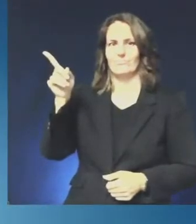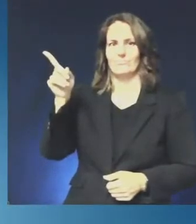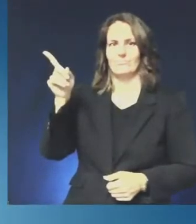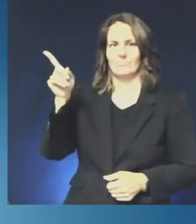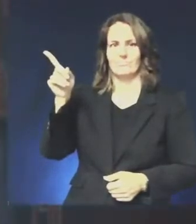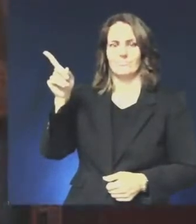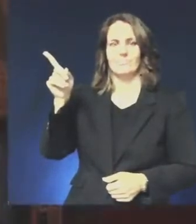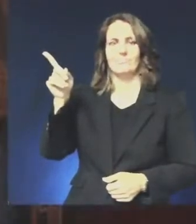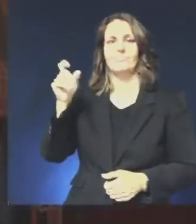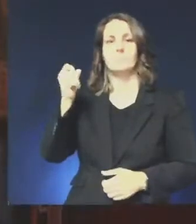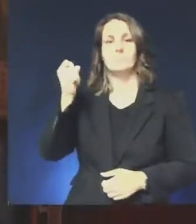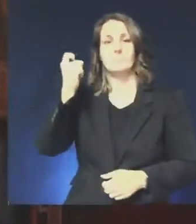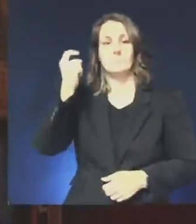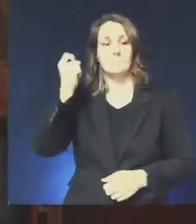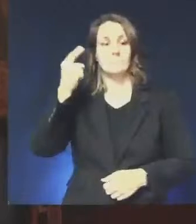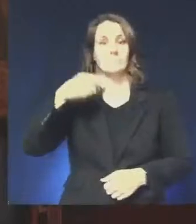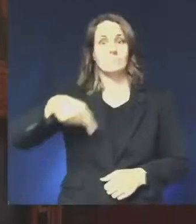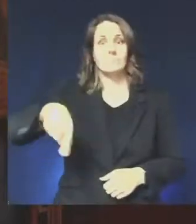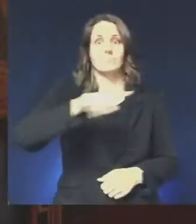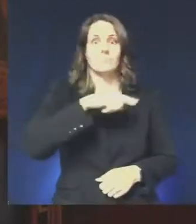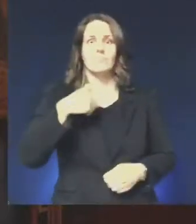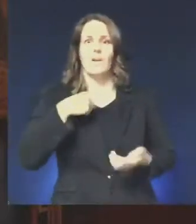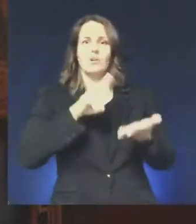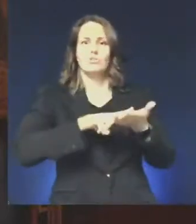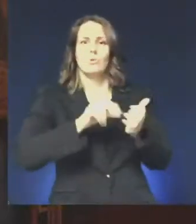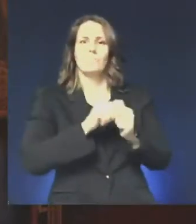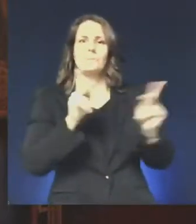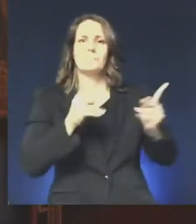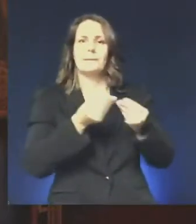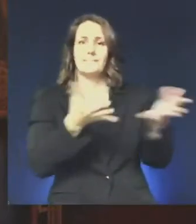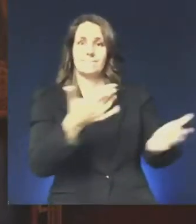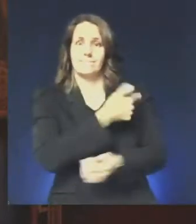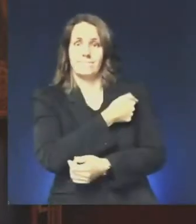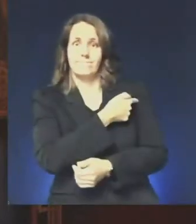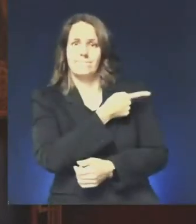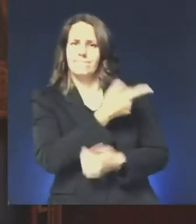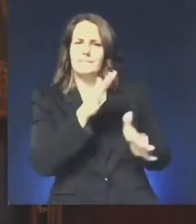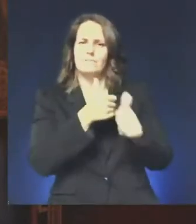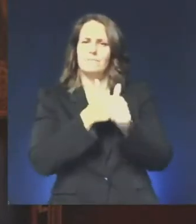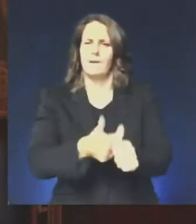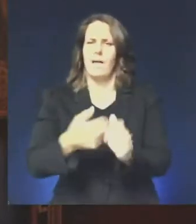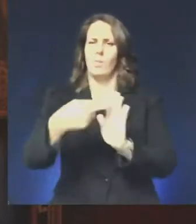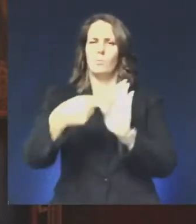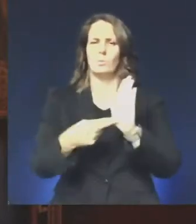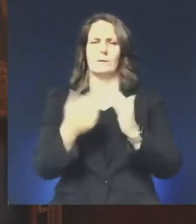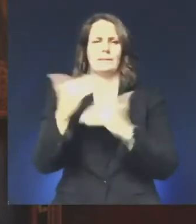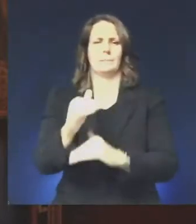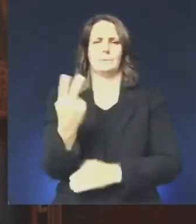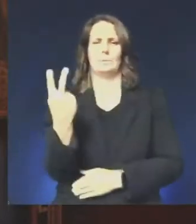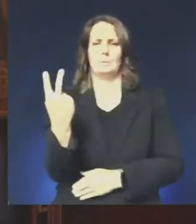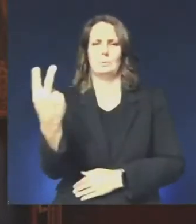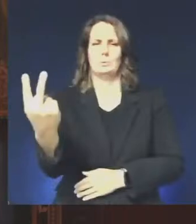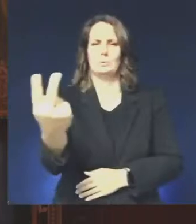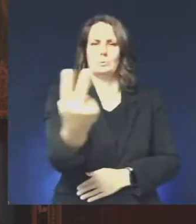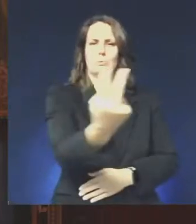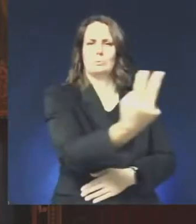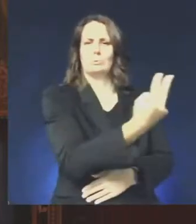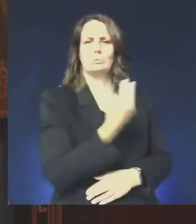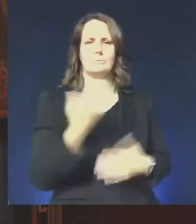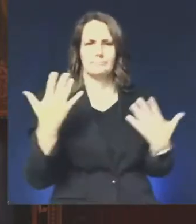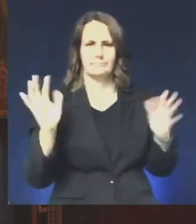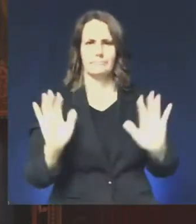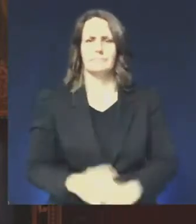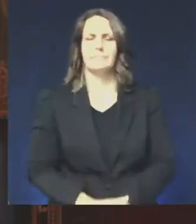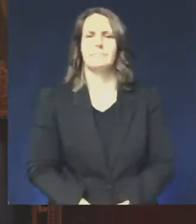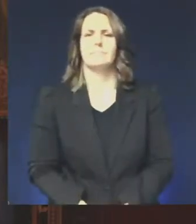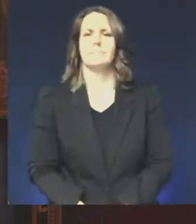not have sufficiently emphasized before. As that may change, if third doses become authorized for